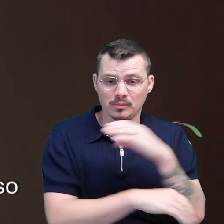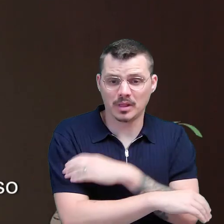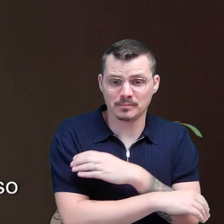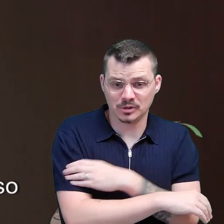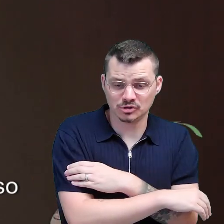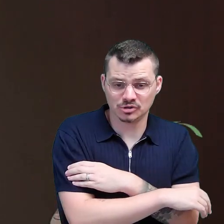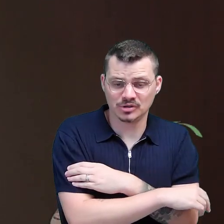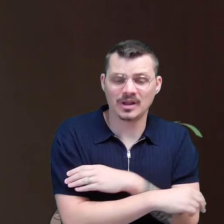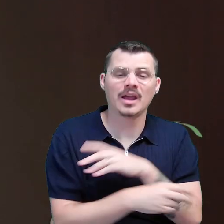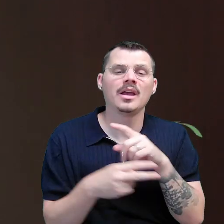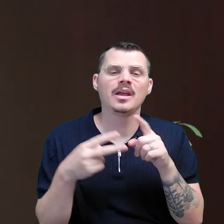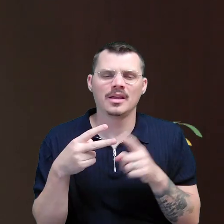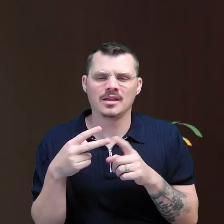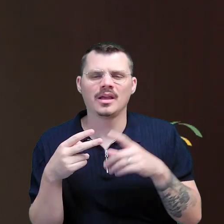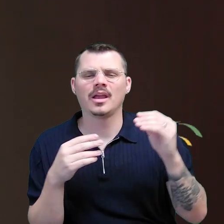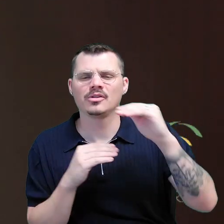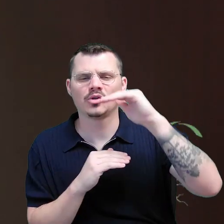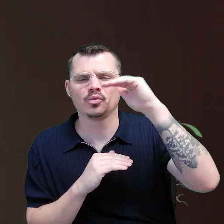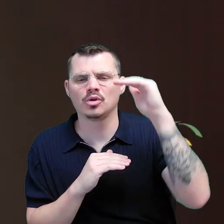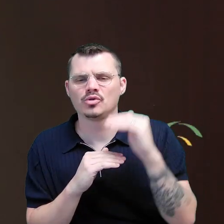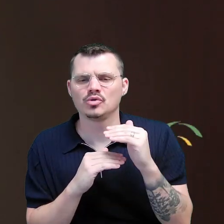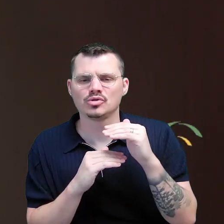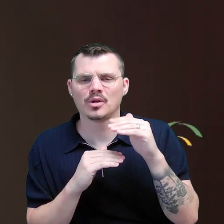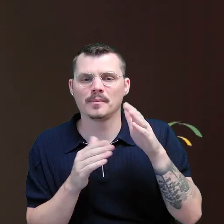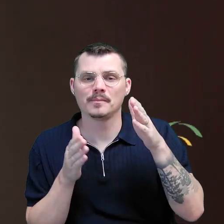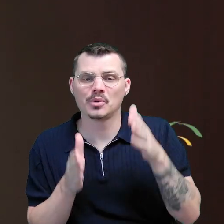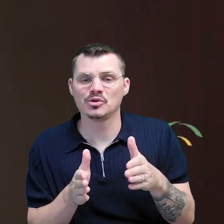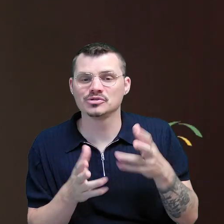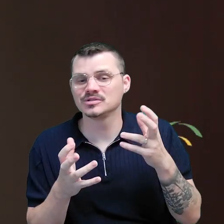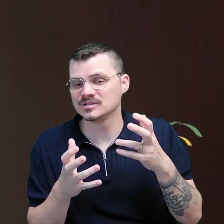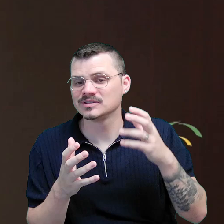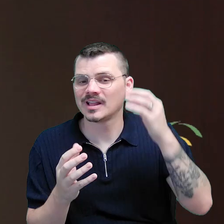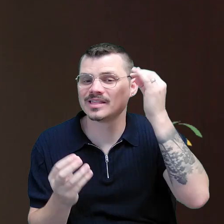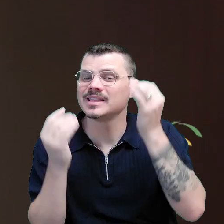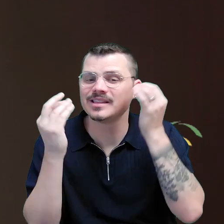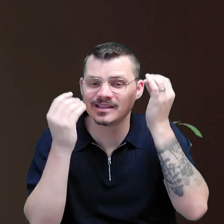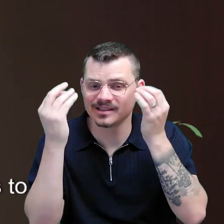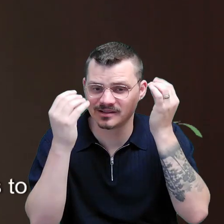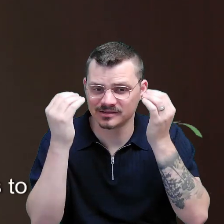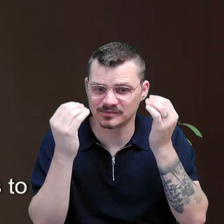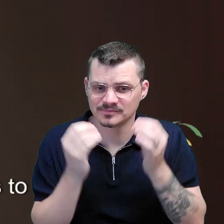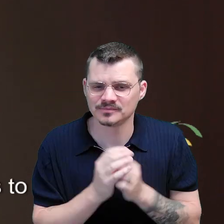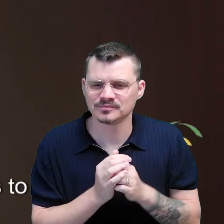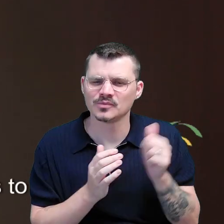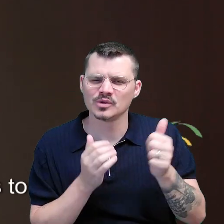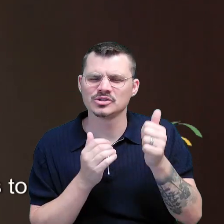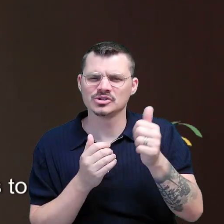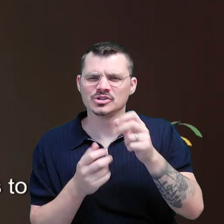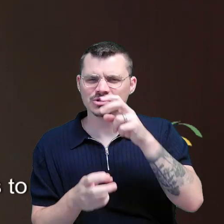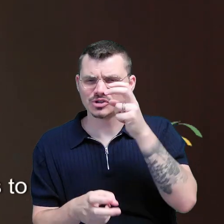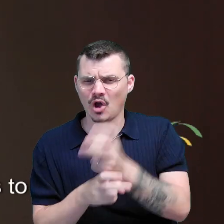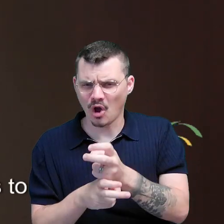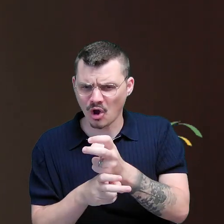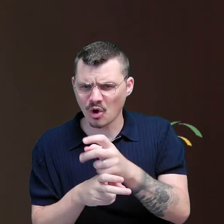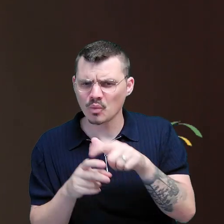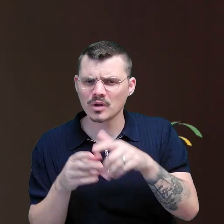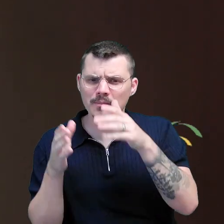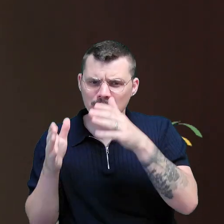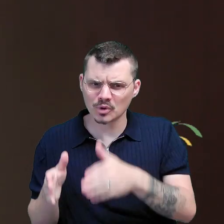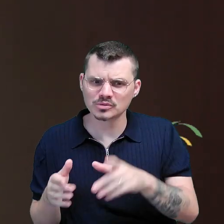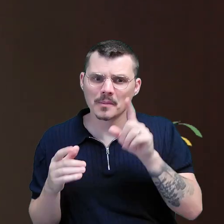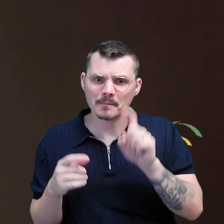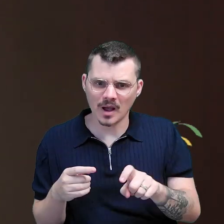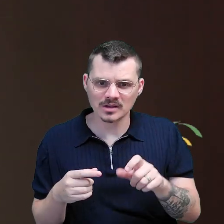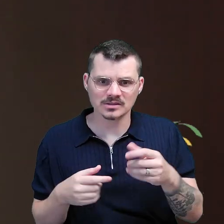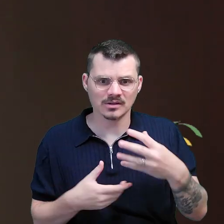and they also reduce a person's thinking juice, which is really hard when a person needs to function at